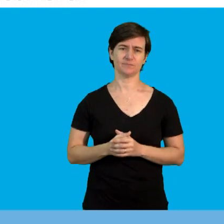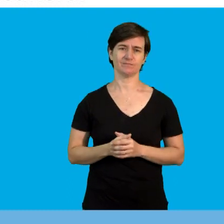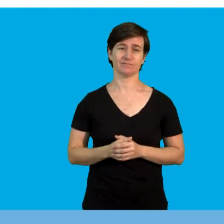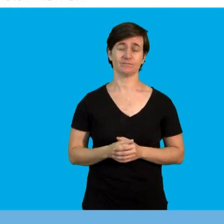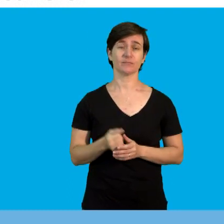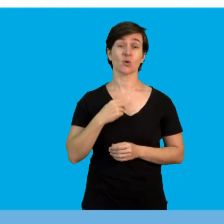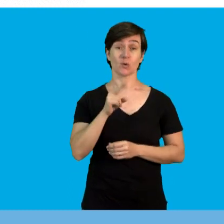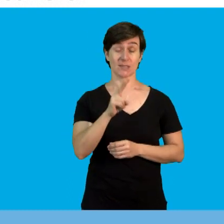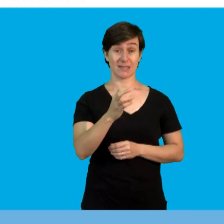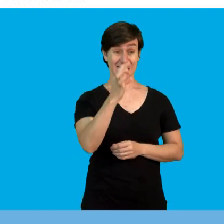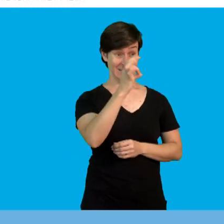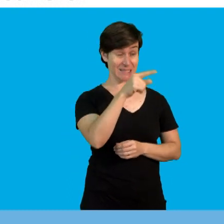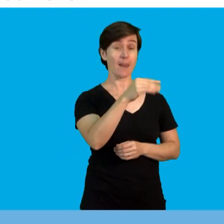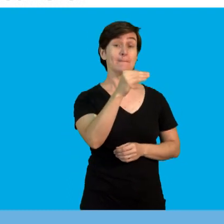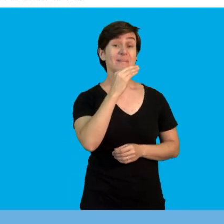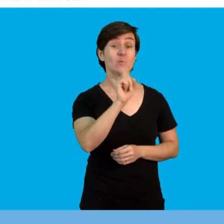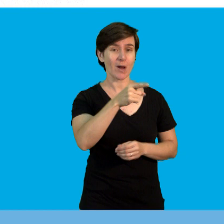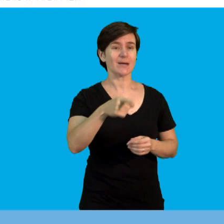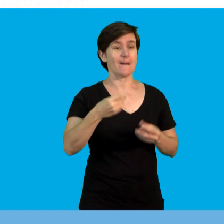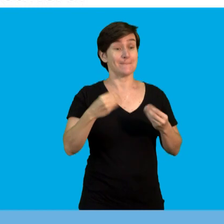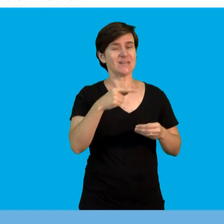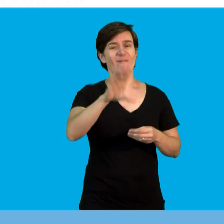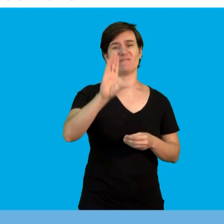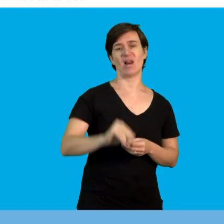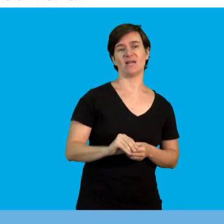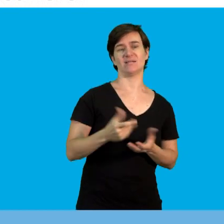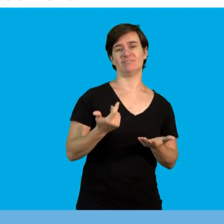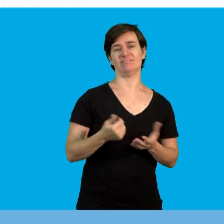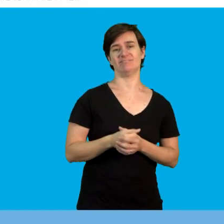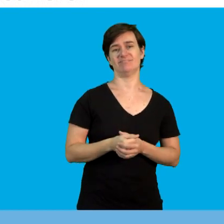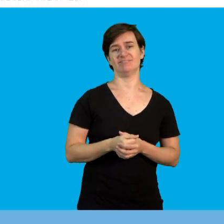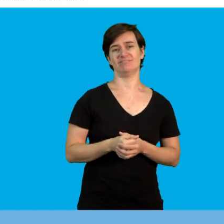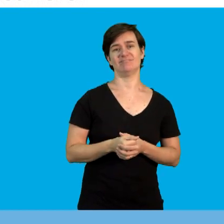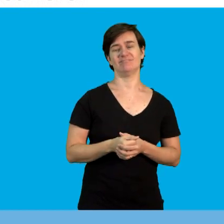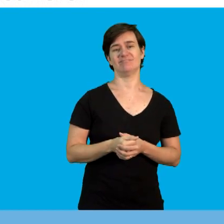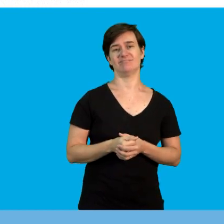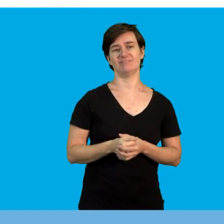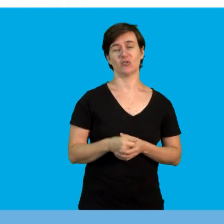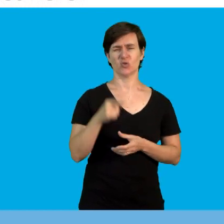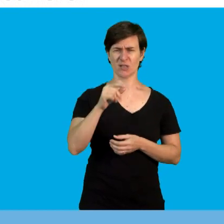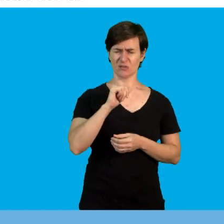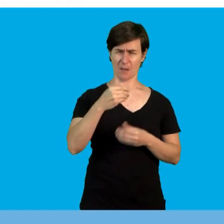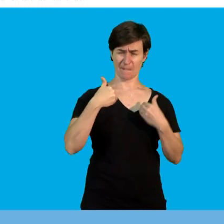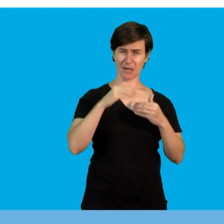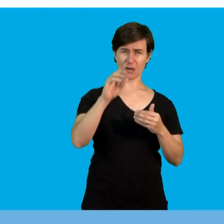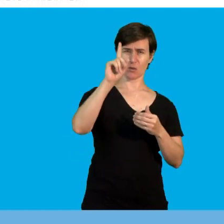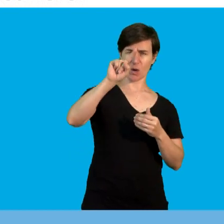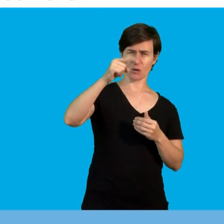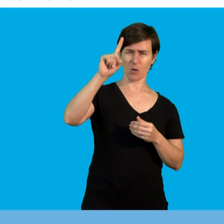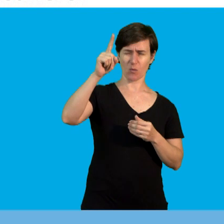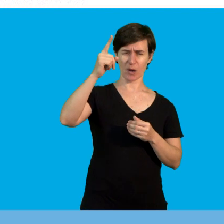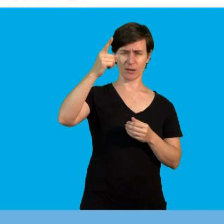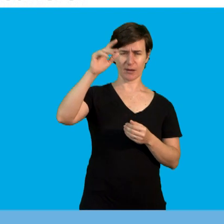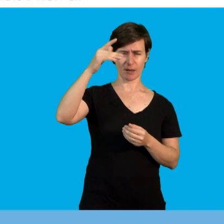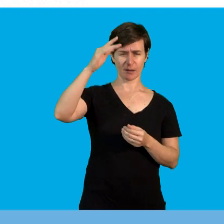that the cell, it is going flat. So the cell, because it is starting from a number going to 0. So now